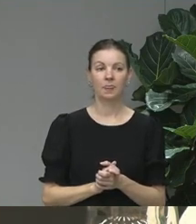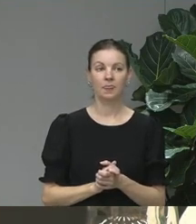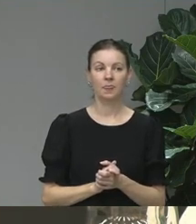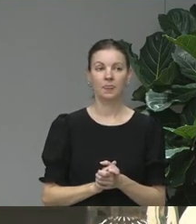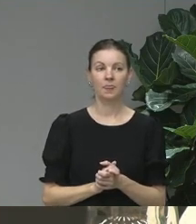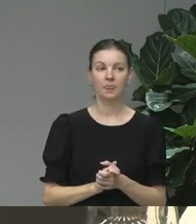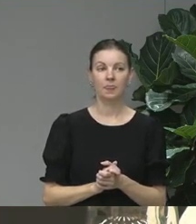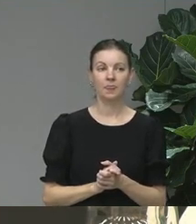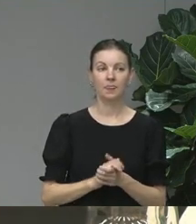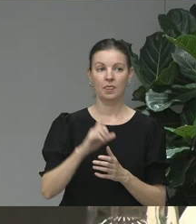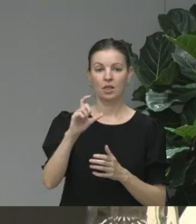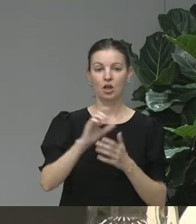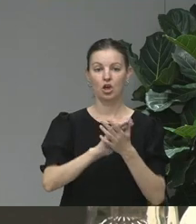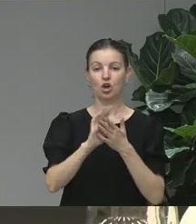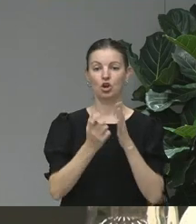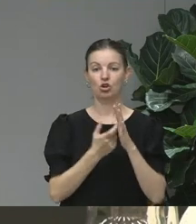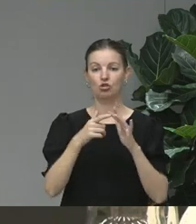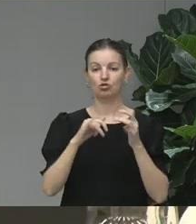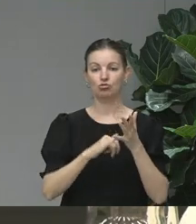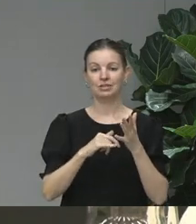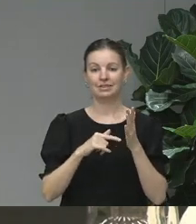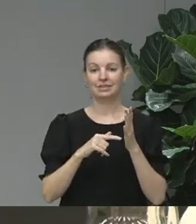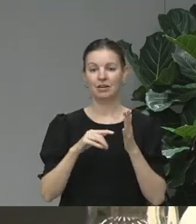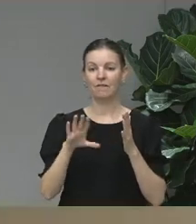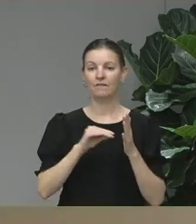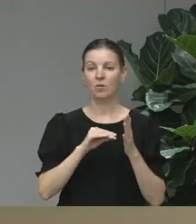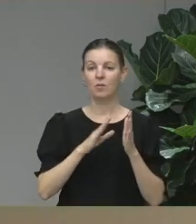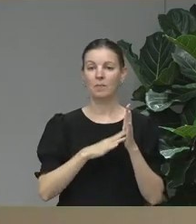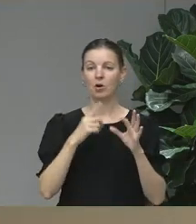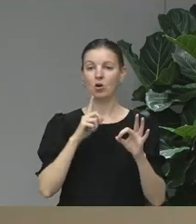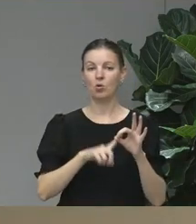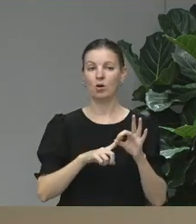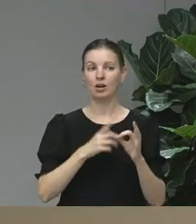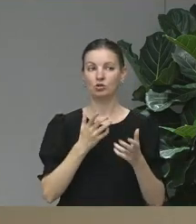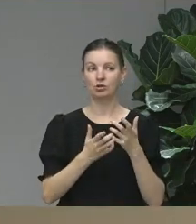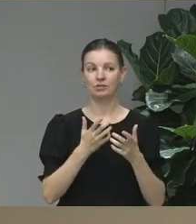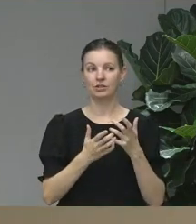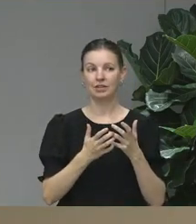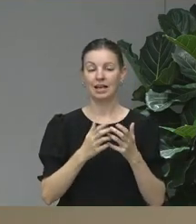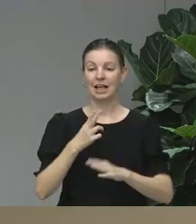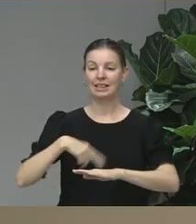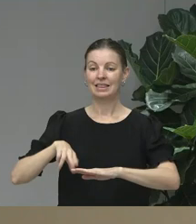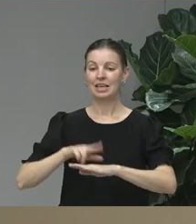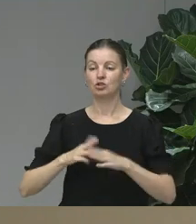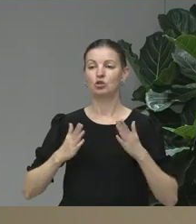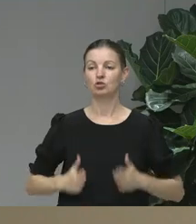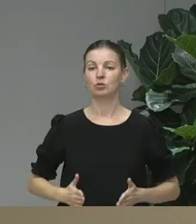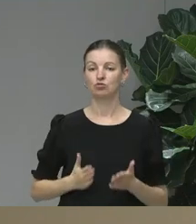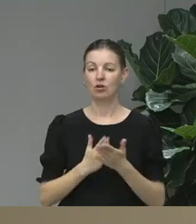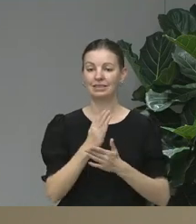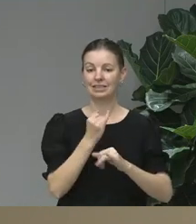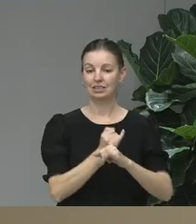Hi, I'm Christopher, Macquarie University. Basically, the big question is, the National Human Rights Institution has not tabled a position